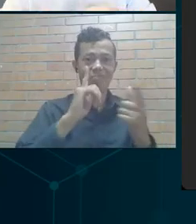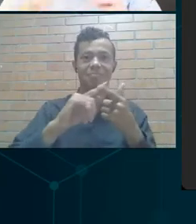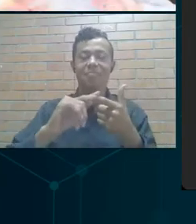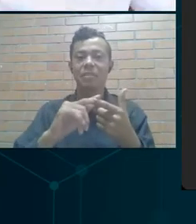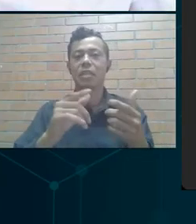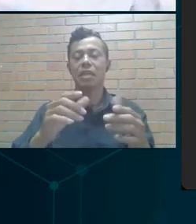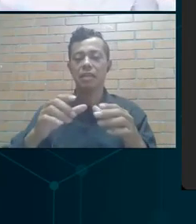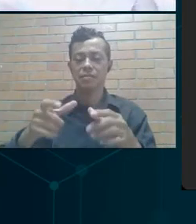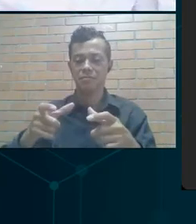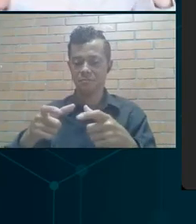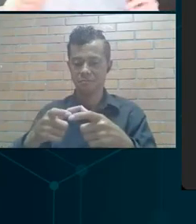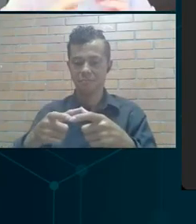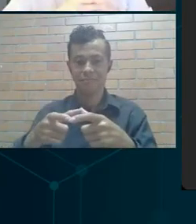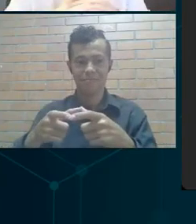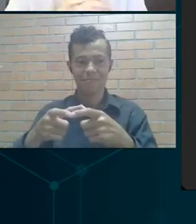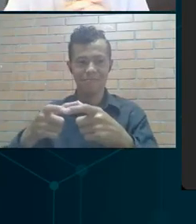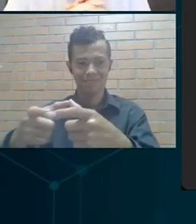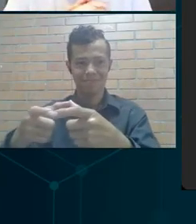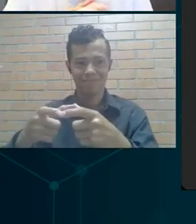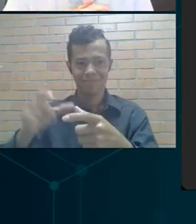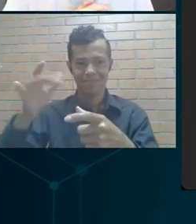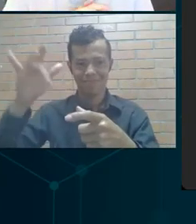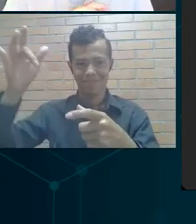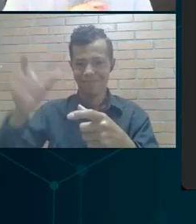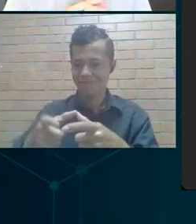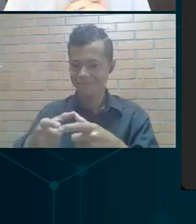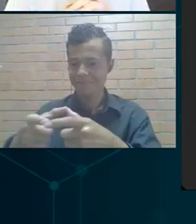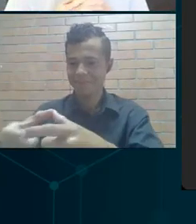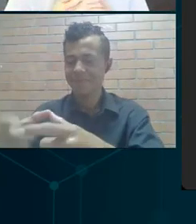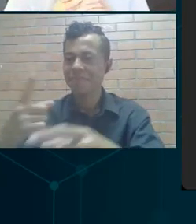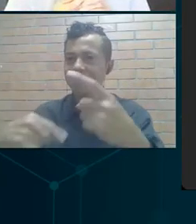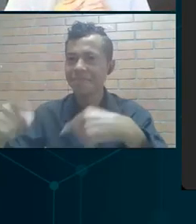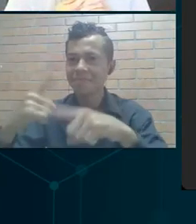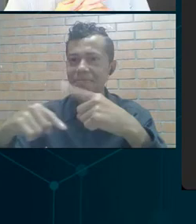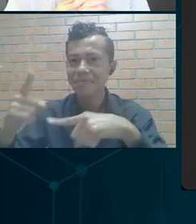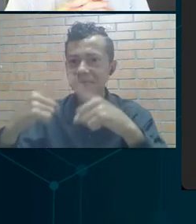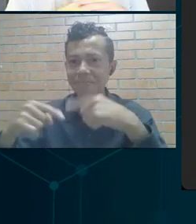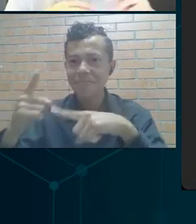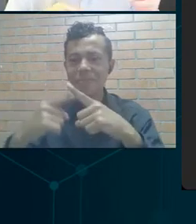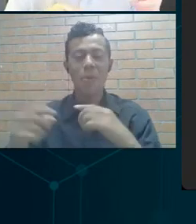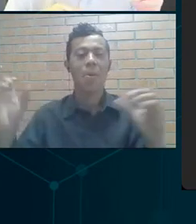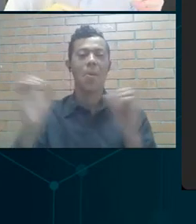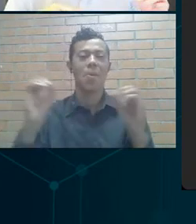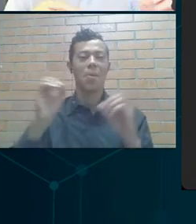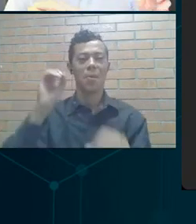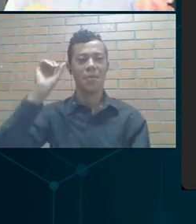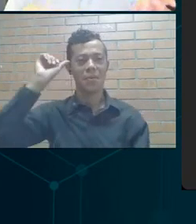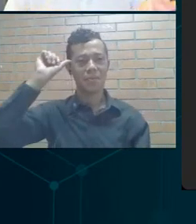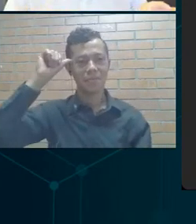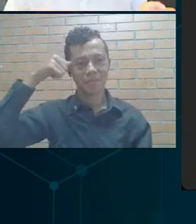your OS. Remember Windows 95 and all of that. But the world has changed, right? Around